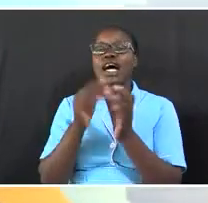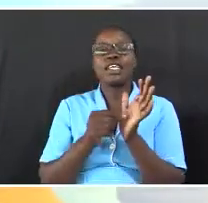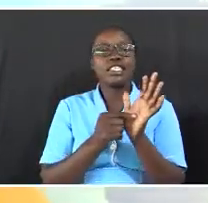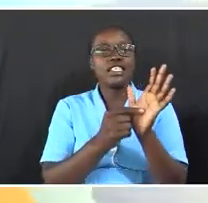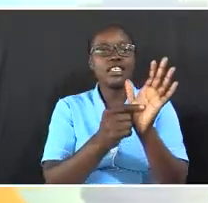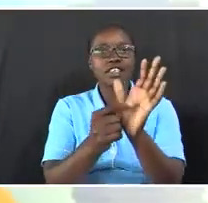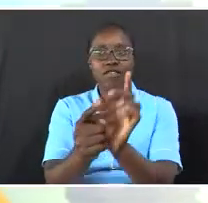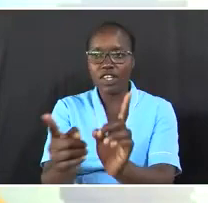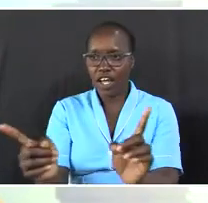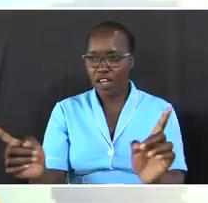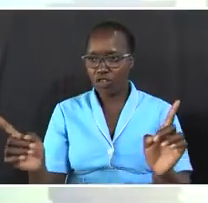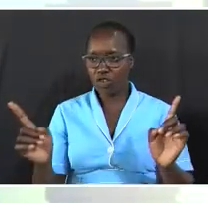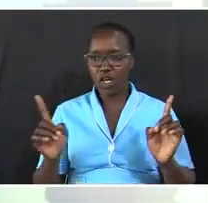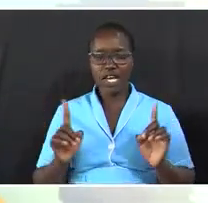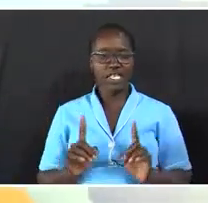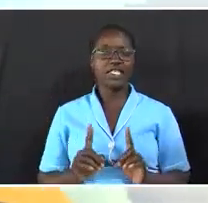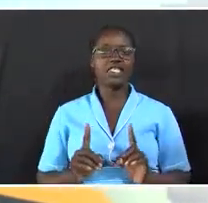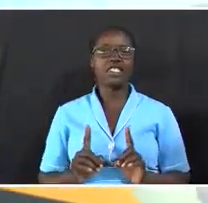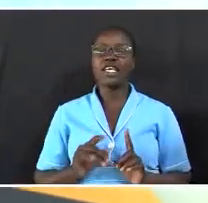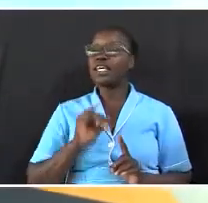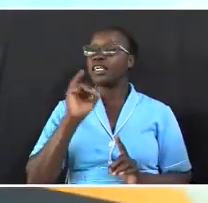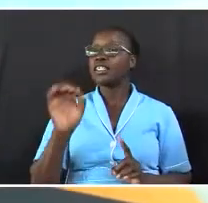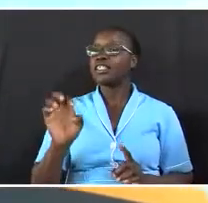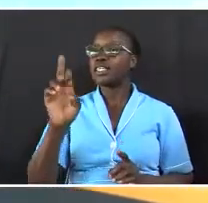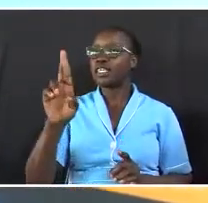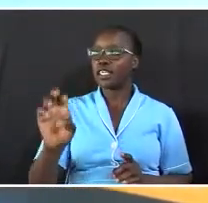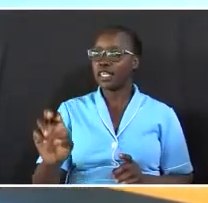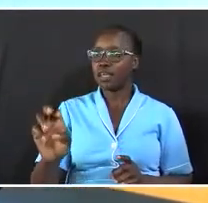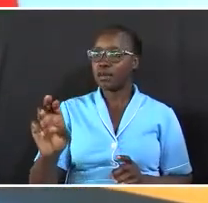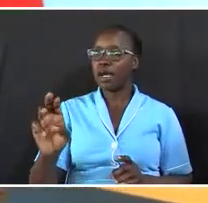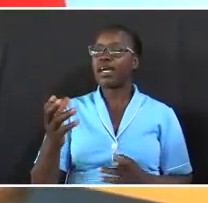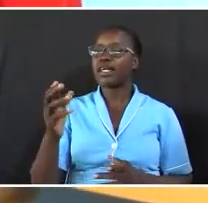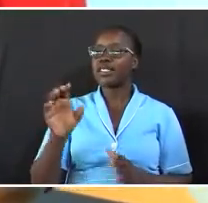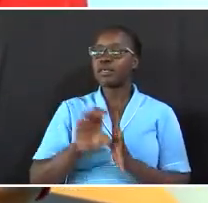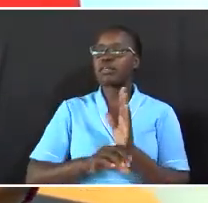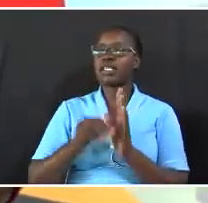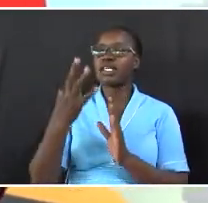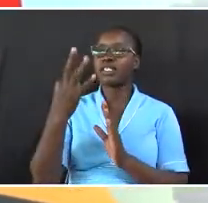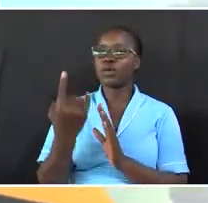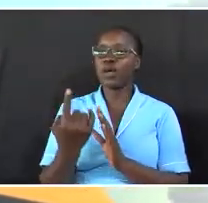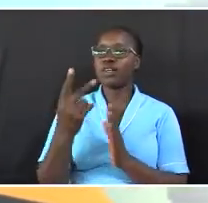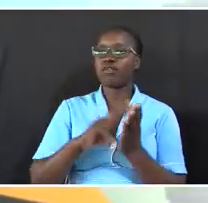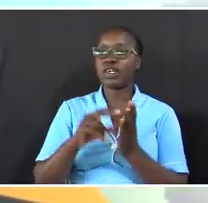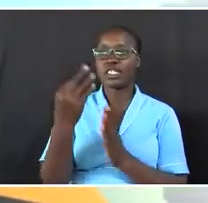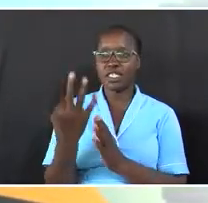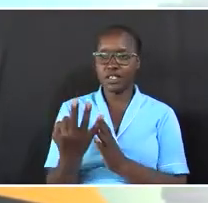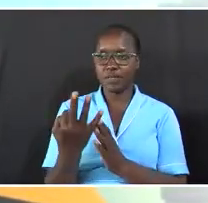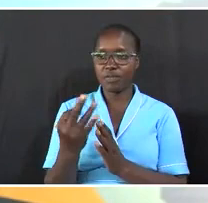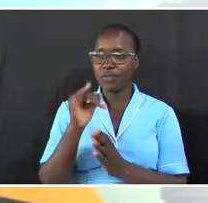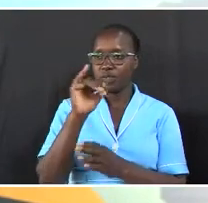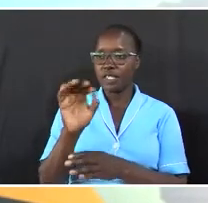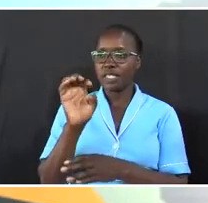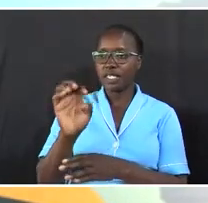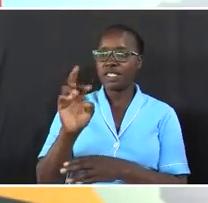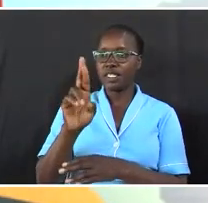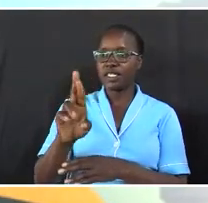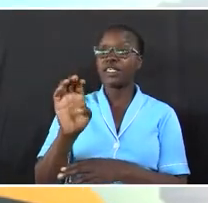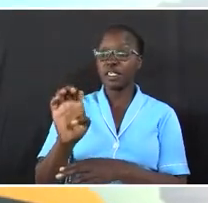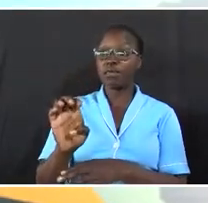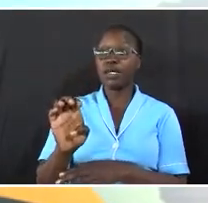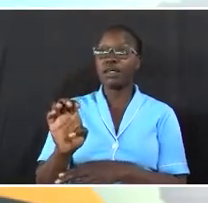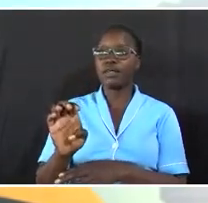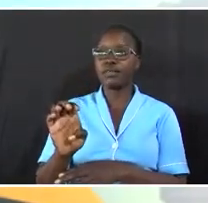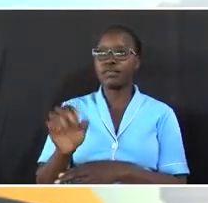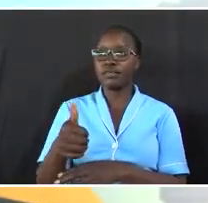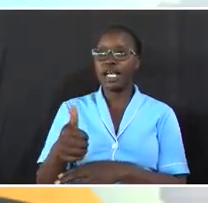what has given unto us. Jeremiah 31 and verse 3. It says, I have loved